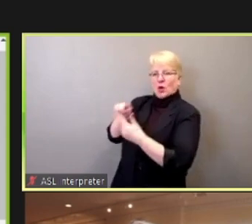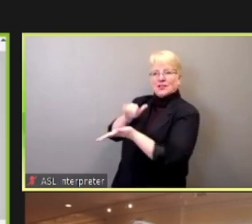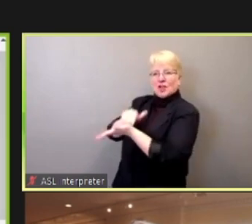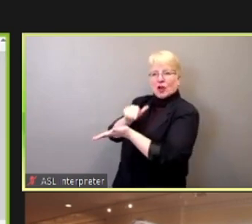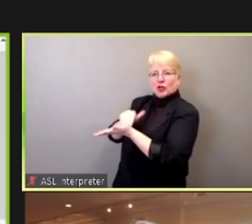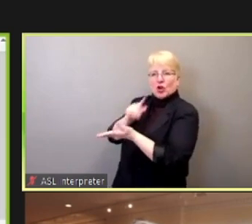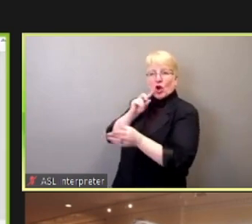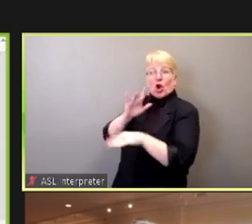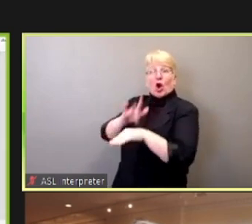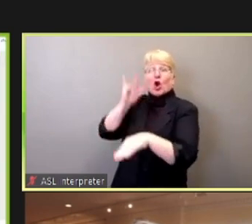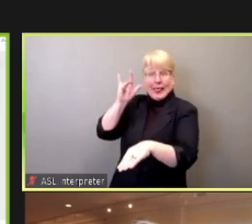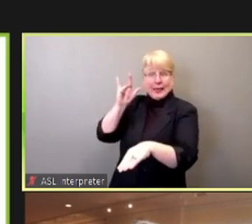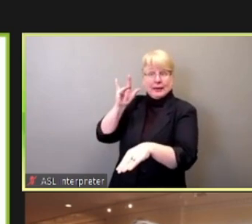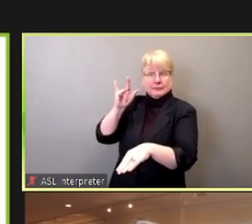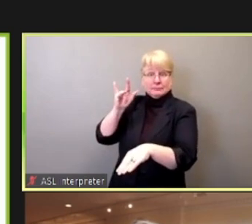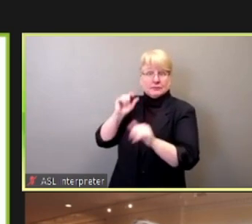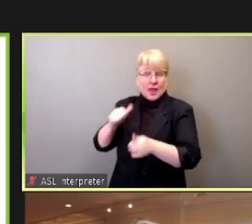please.